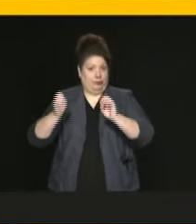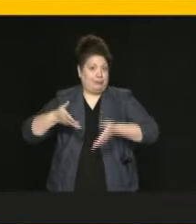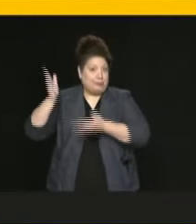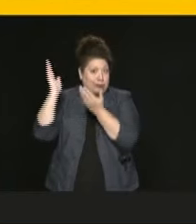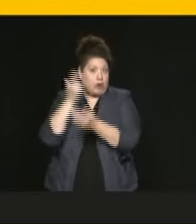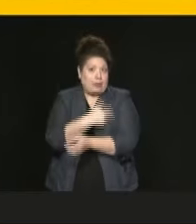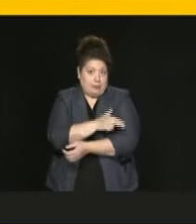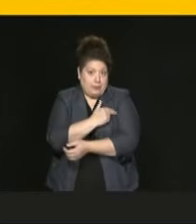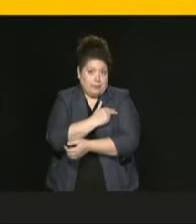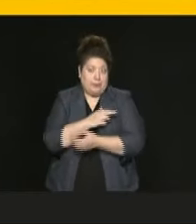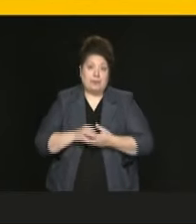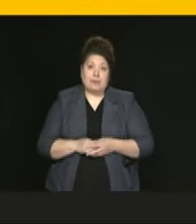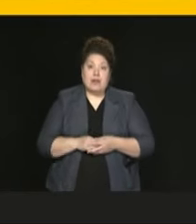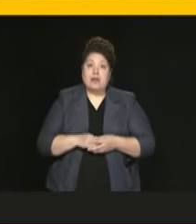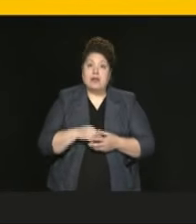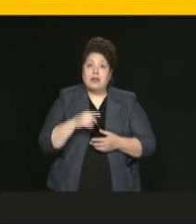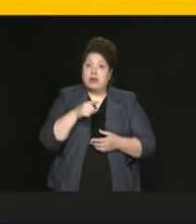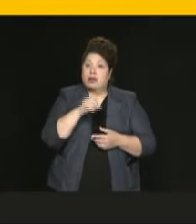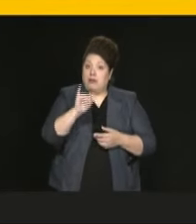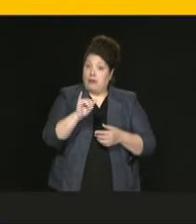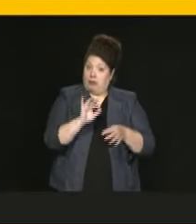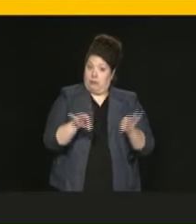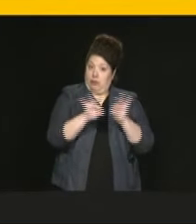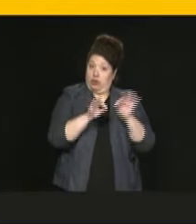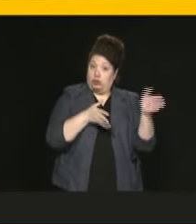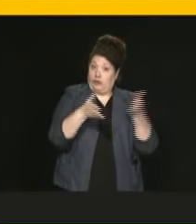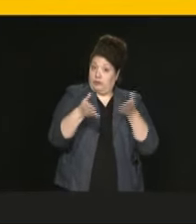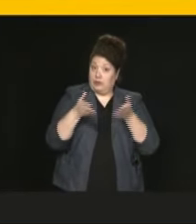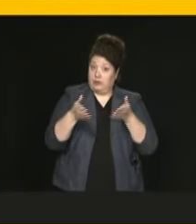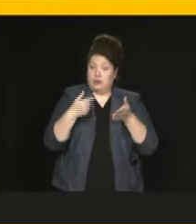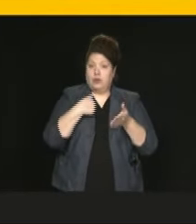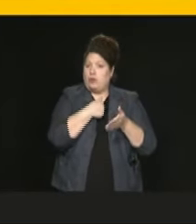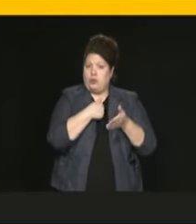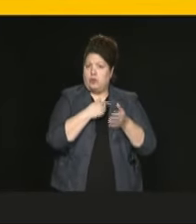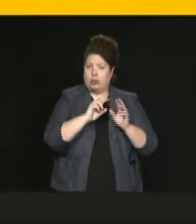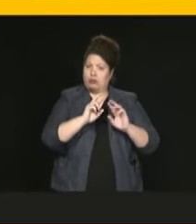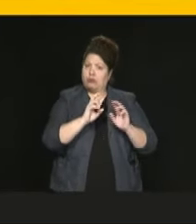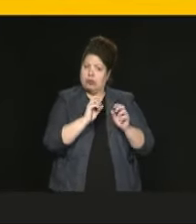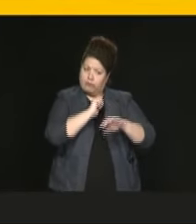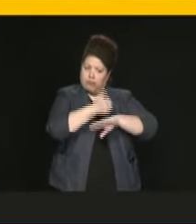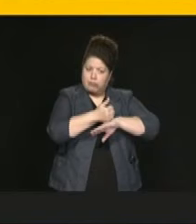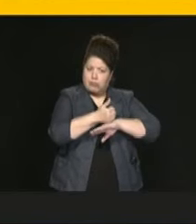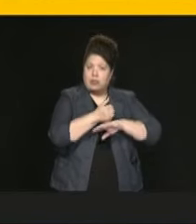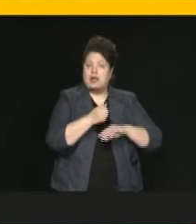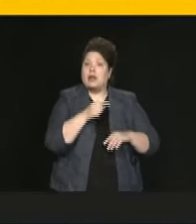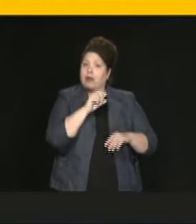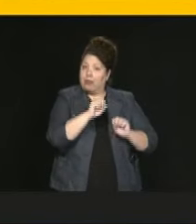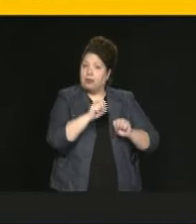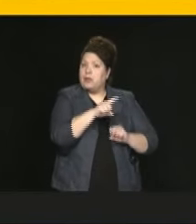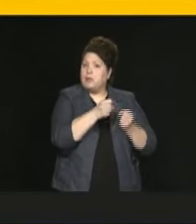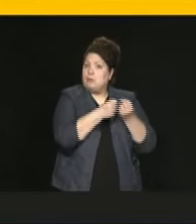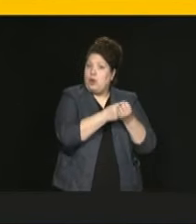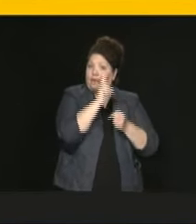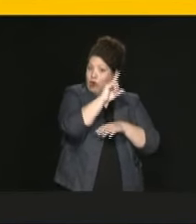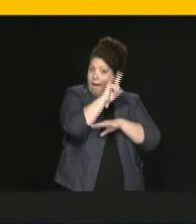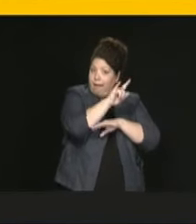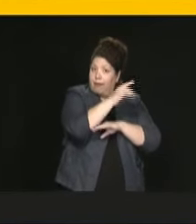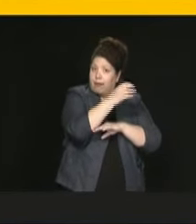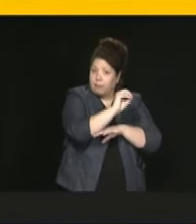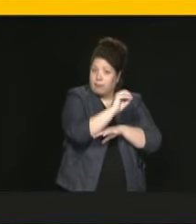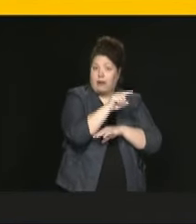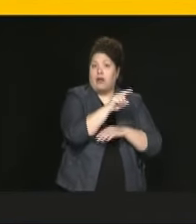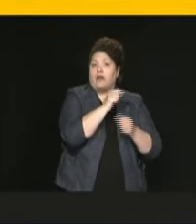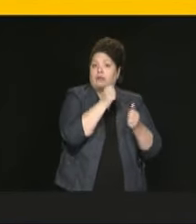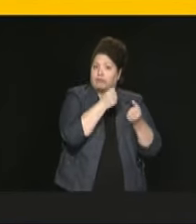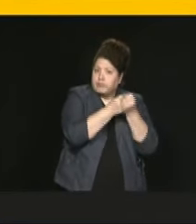services, this approach also provides a much-needed revenue stream to airlines serving Indigenous communities, helping to support their economic long-term and